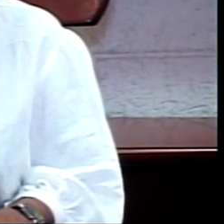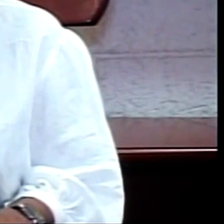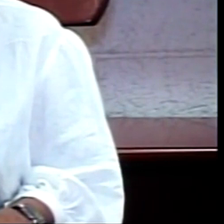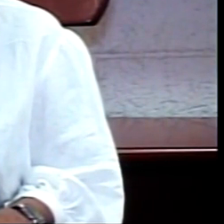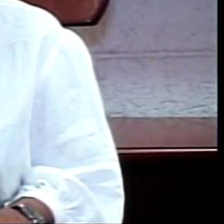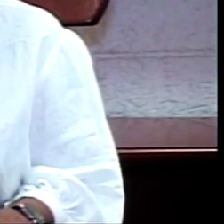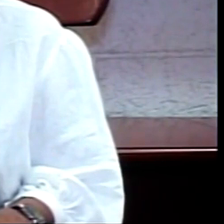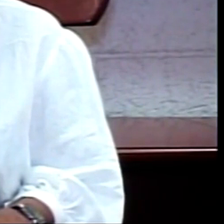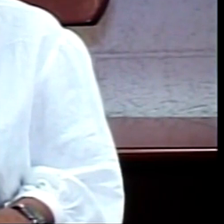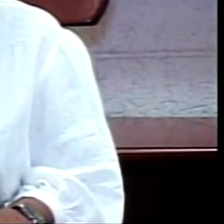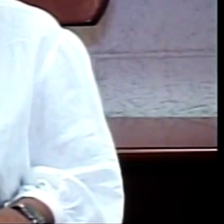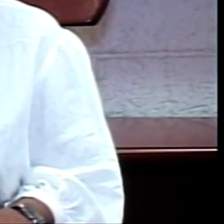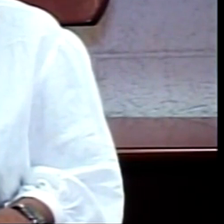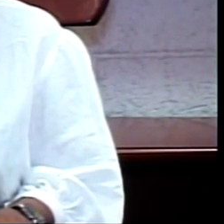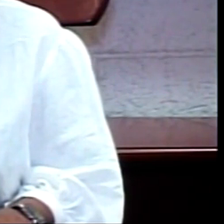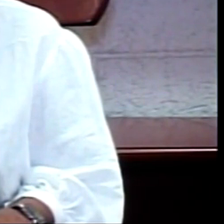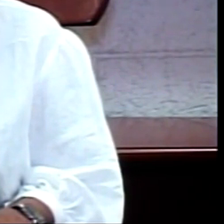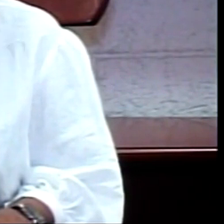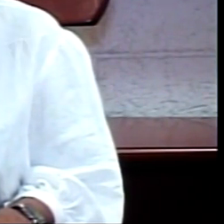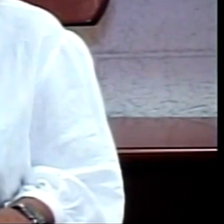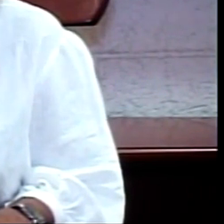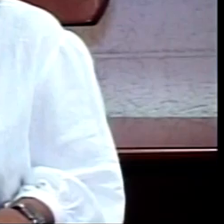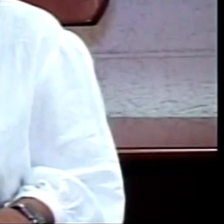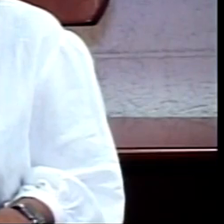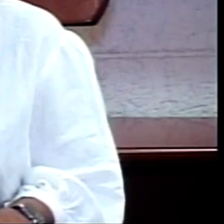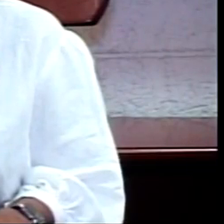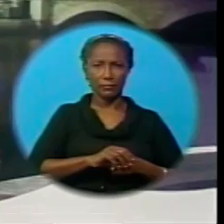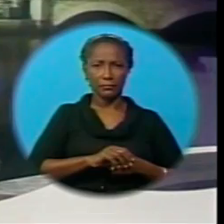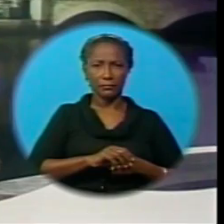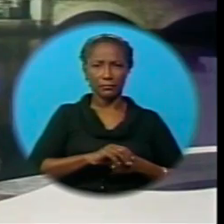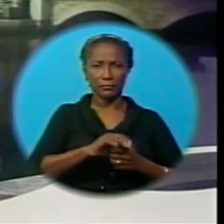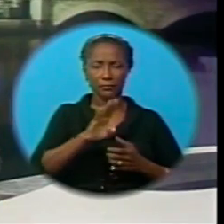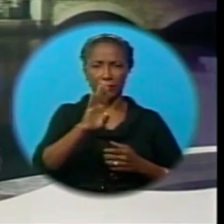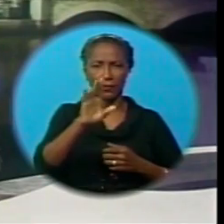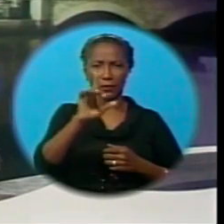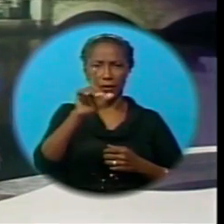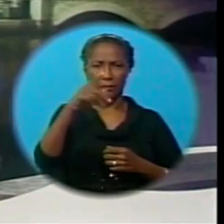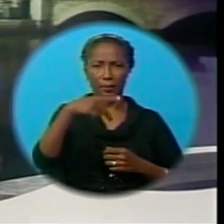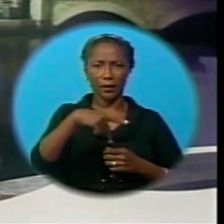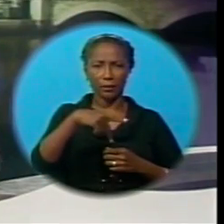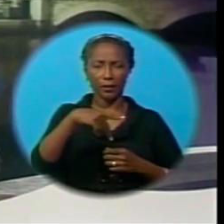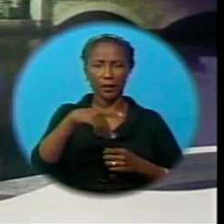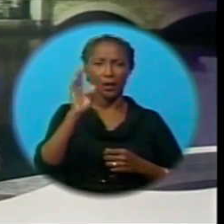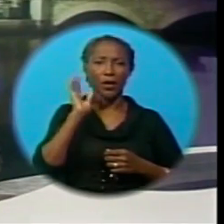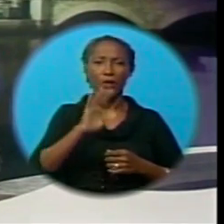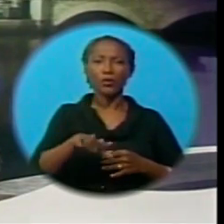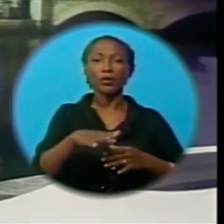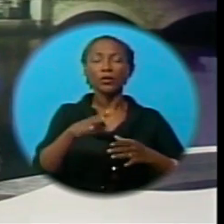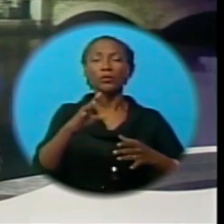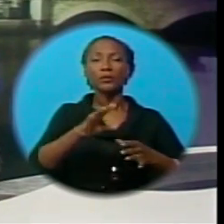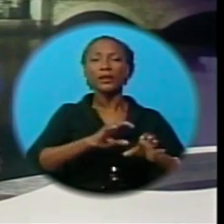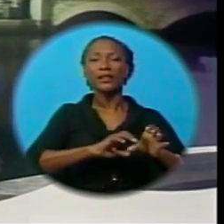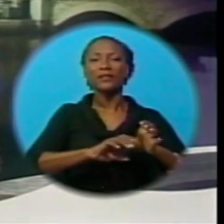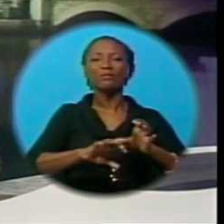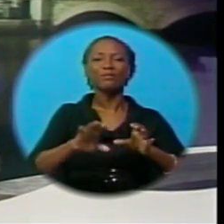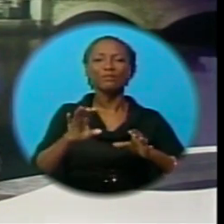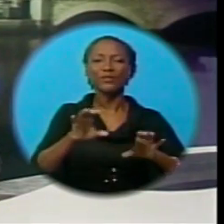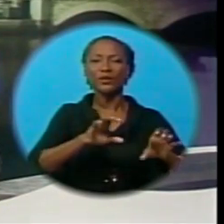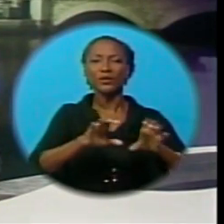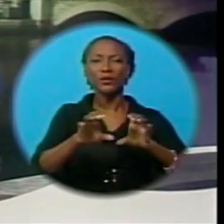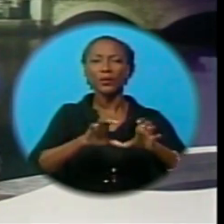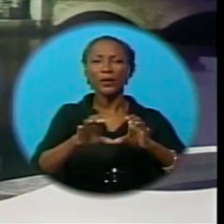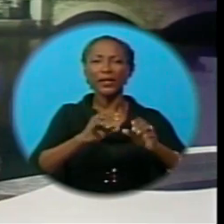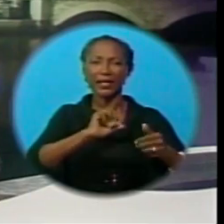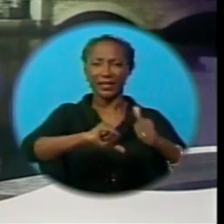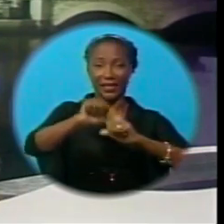of their fate, rather than being firm craftsmen of their fate. And the BLP will be hosting interactive sessions beginning with the